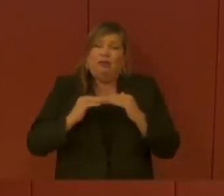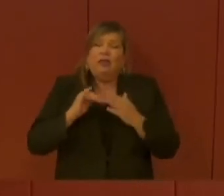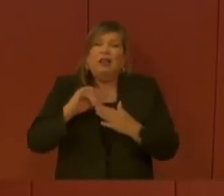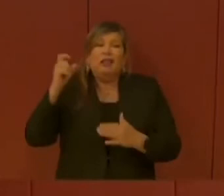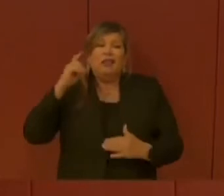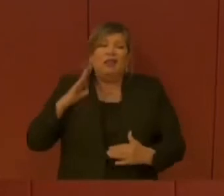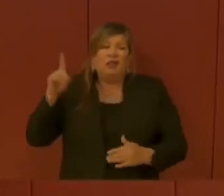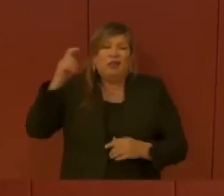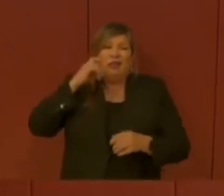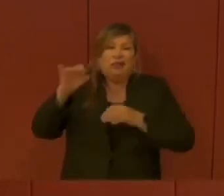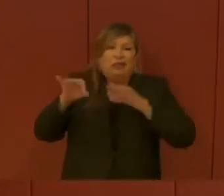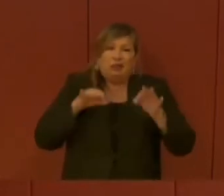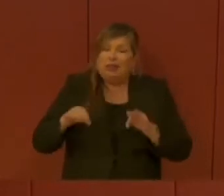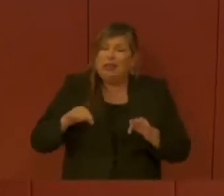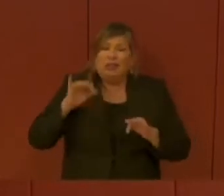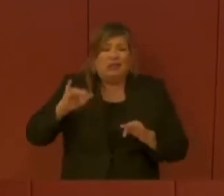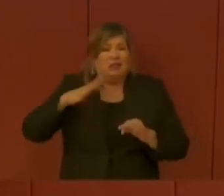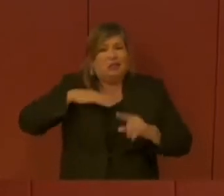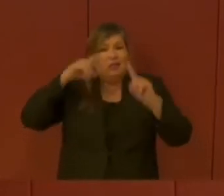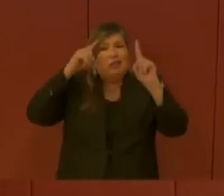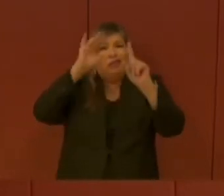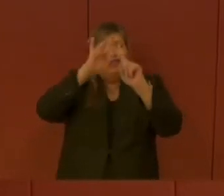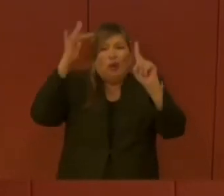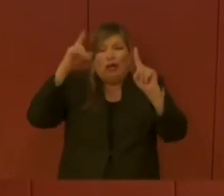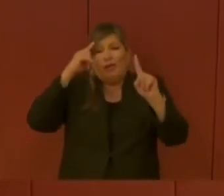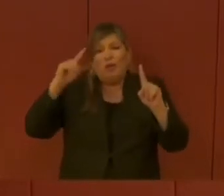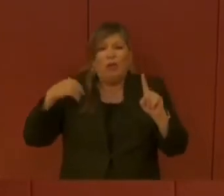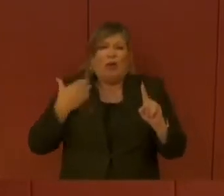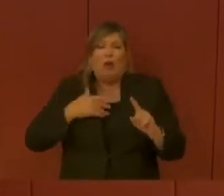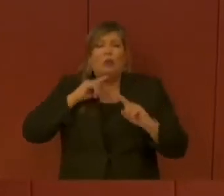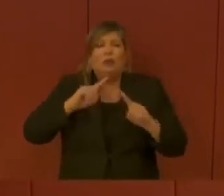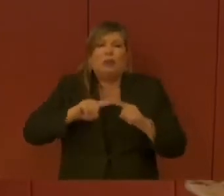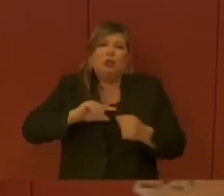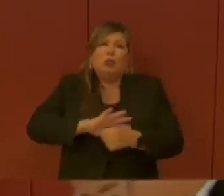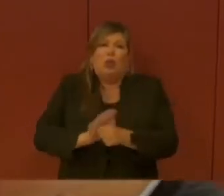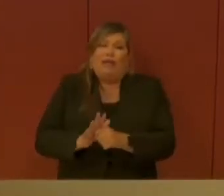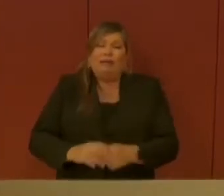and really is the North Star for our entire pandemic response.